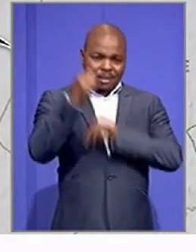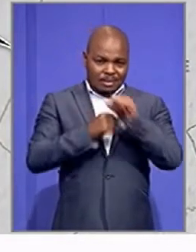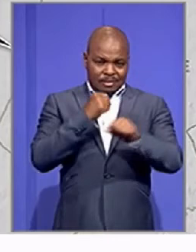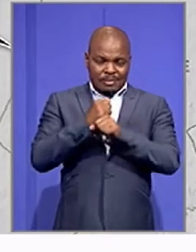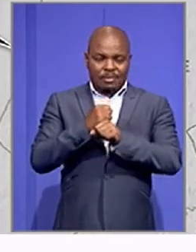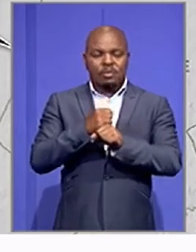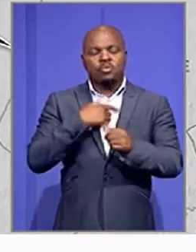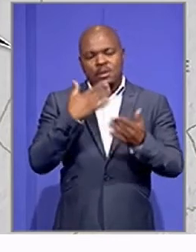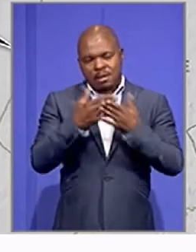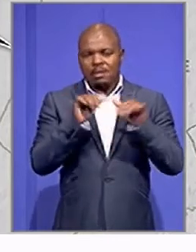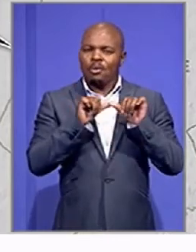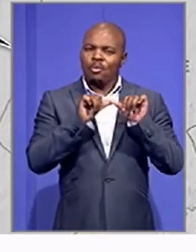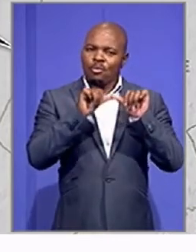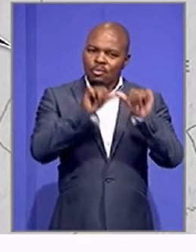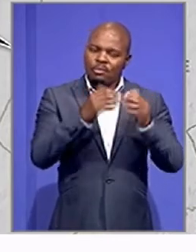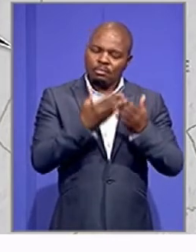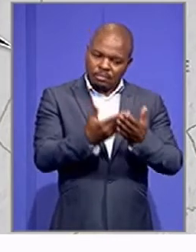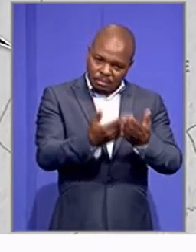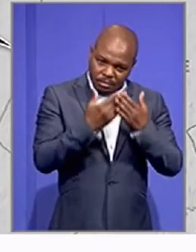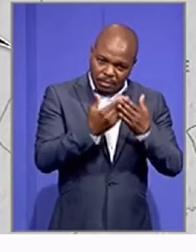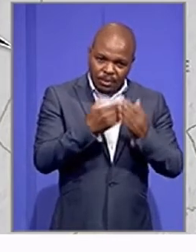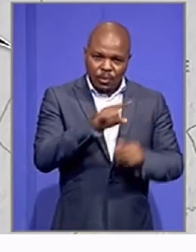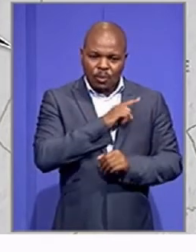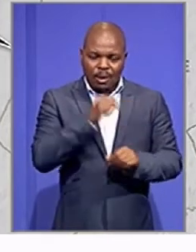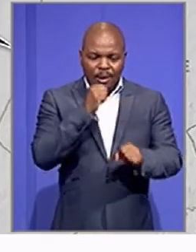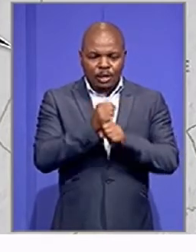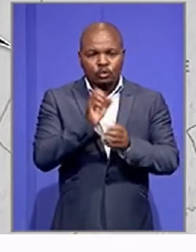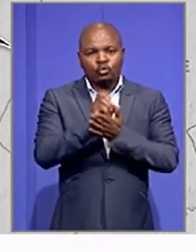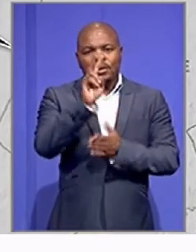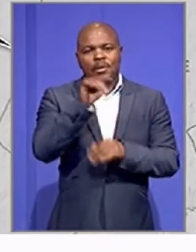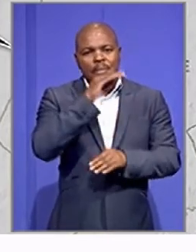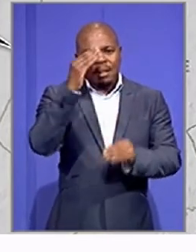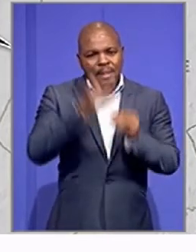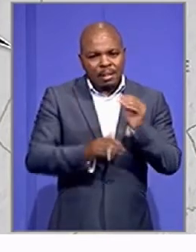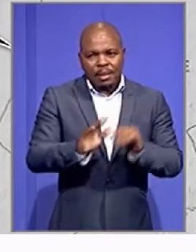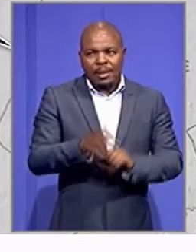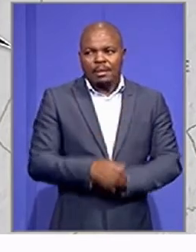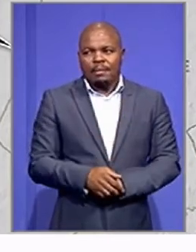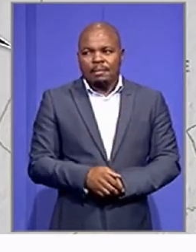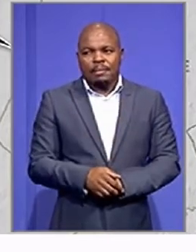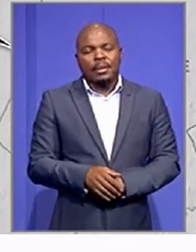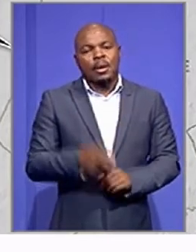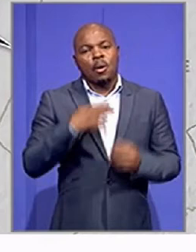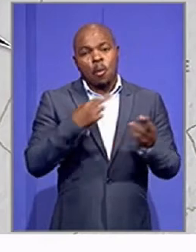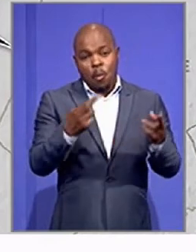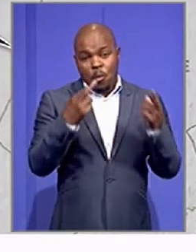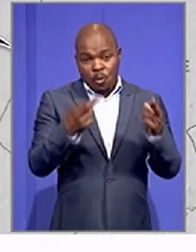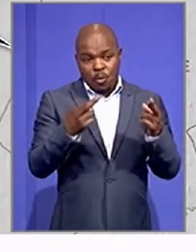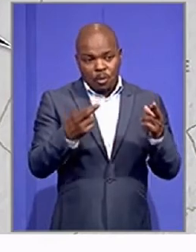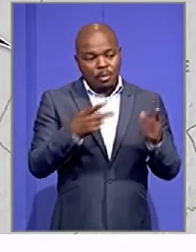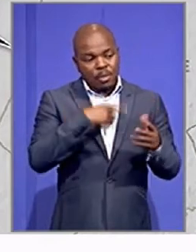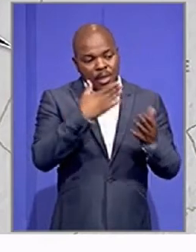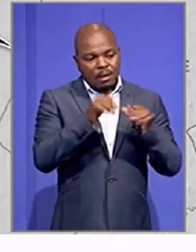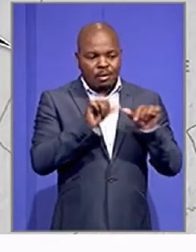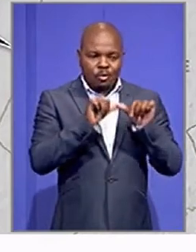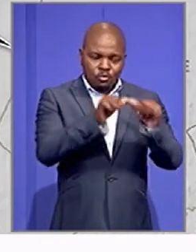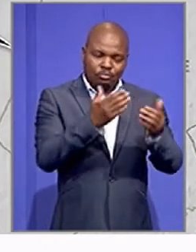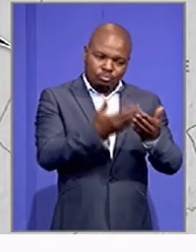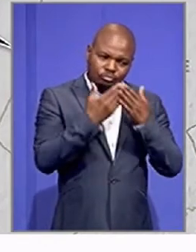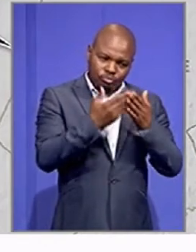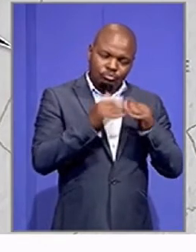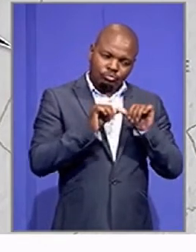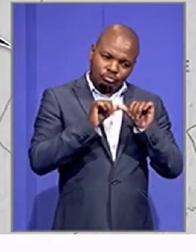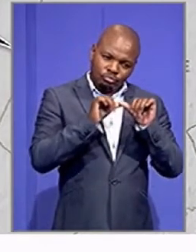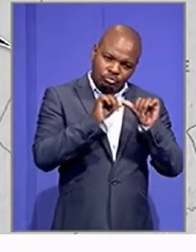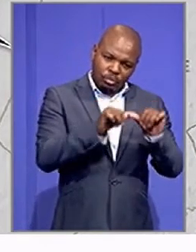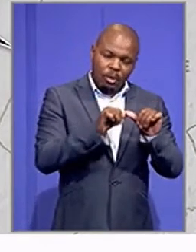to continue with their studies, because grade 12 is not the last. So we hope that they would be able to continue with their studies, and we hope